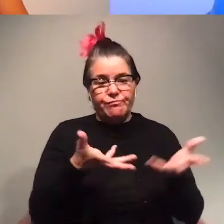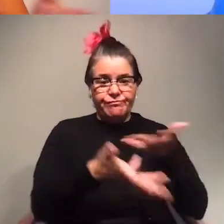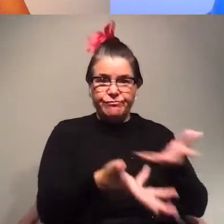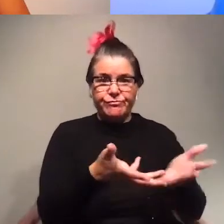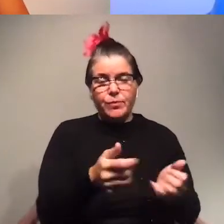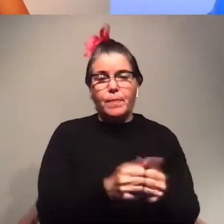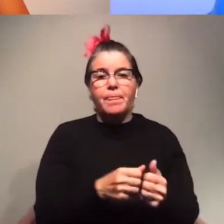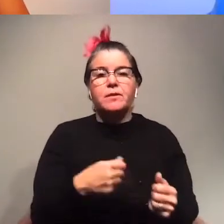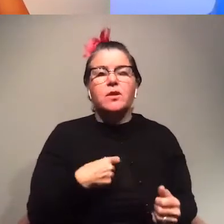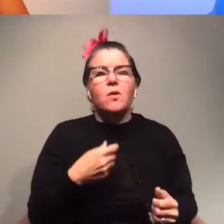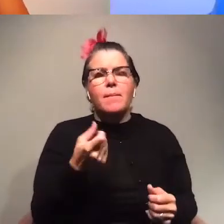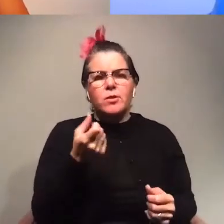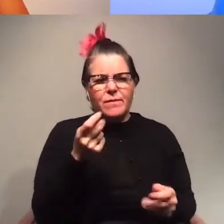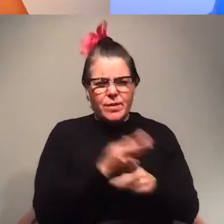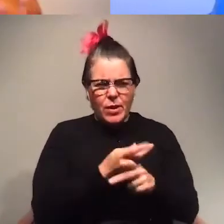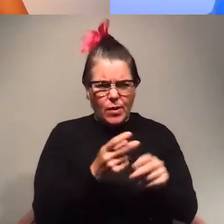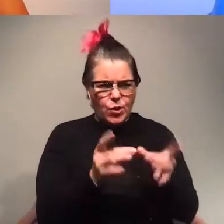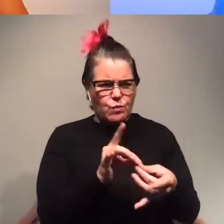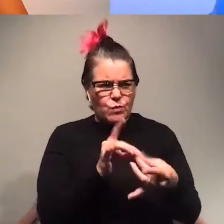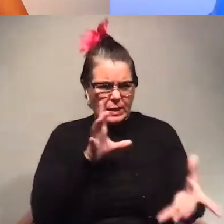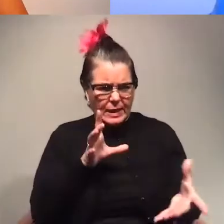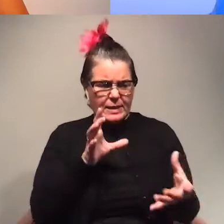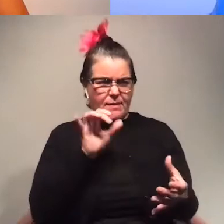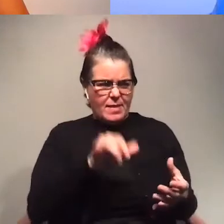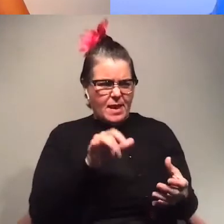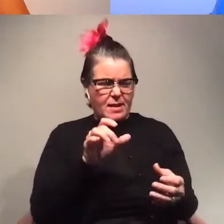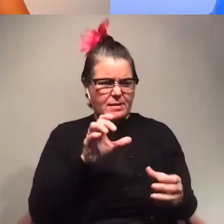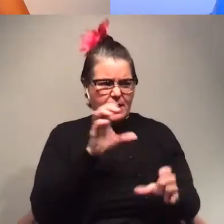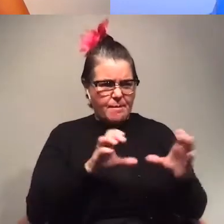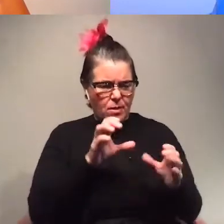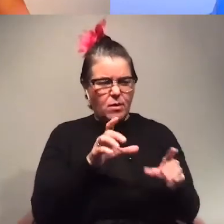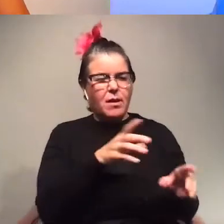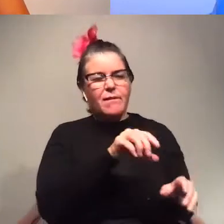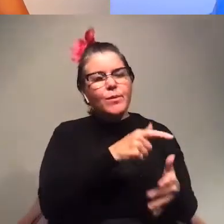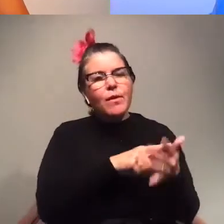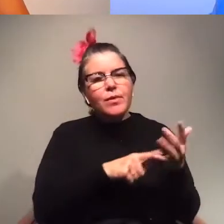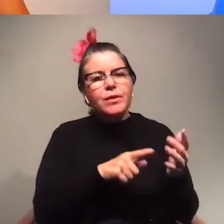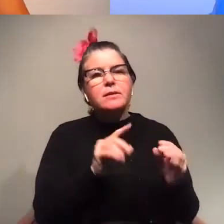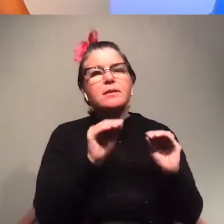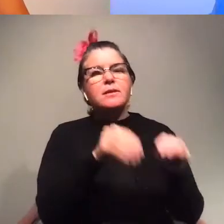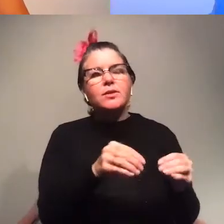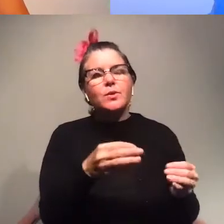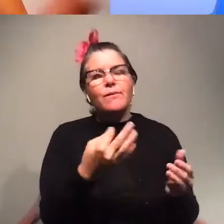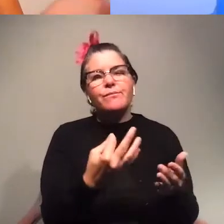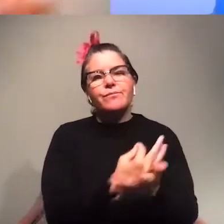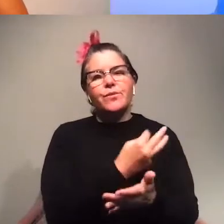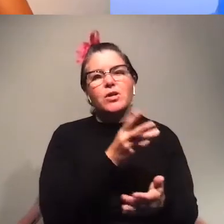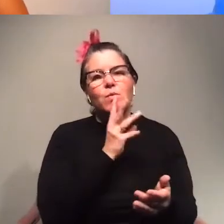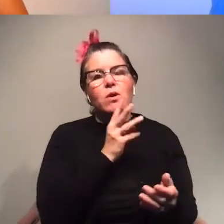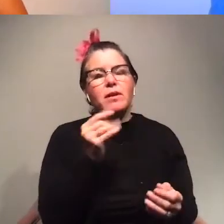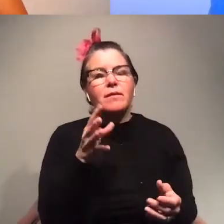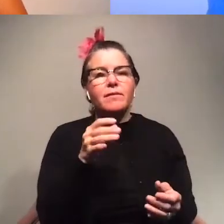is the release of that compound along with a few others into what would be like a freshwater environment. If